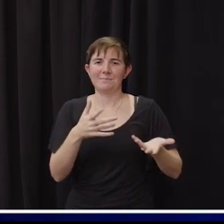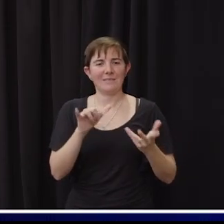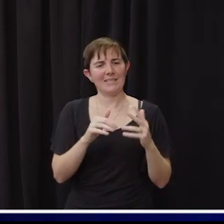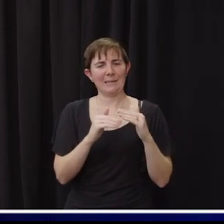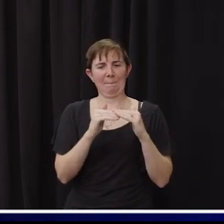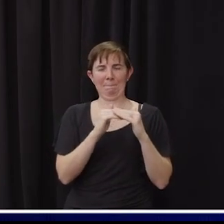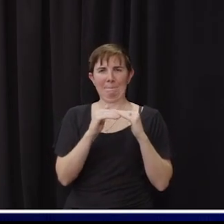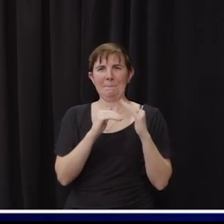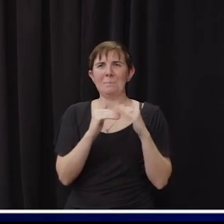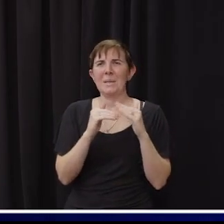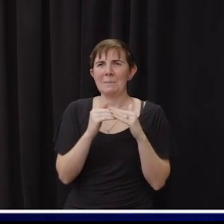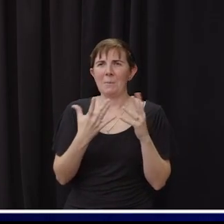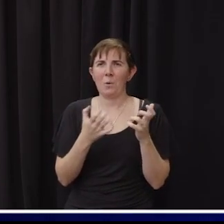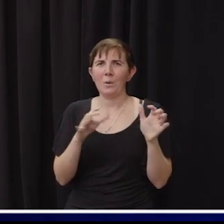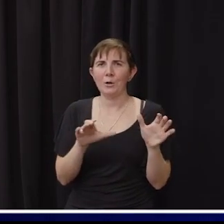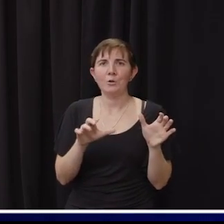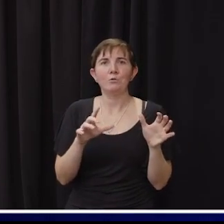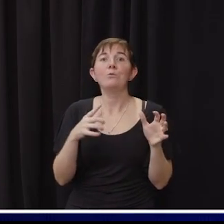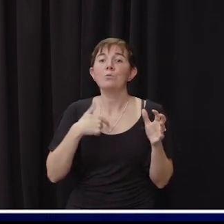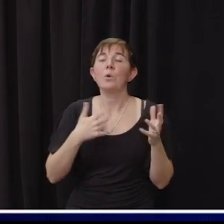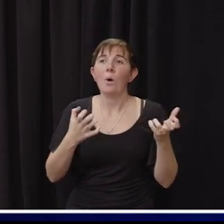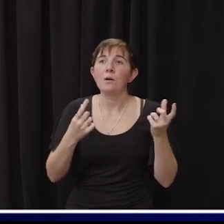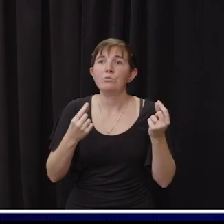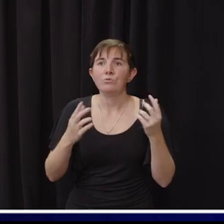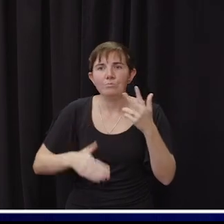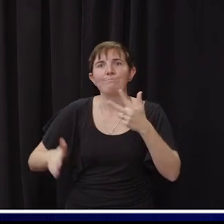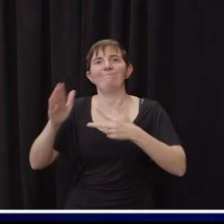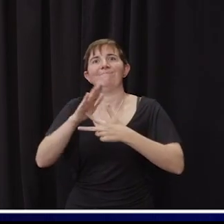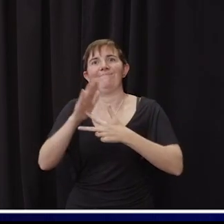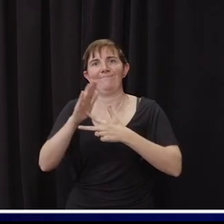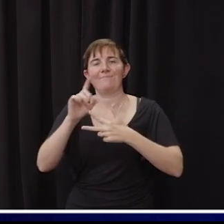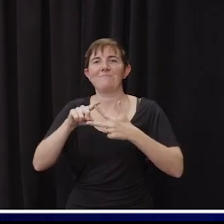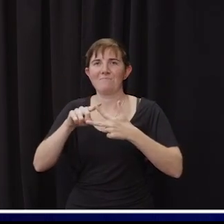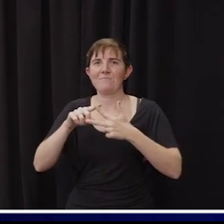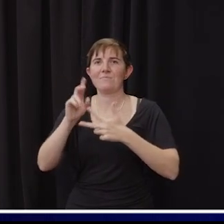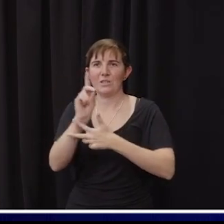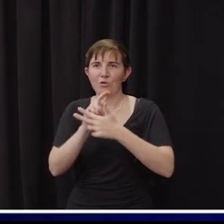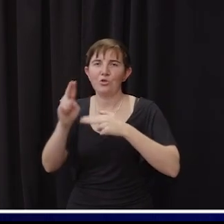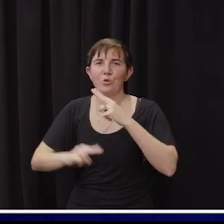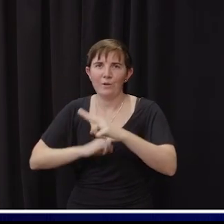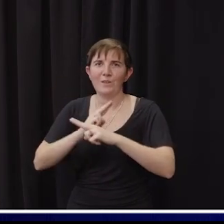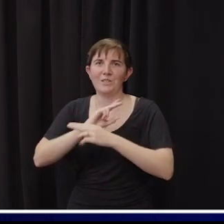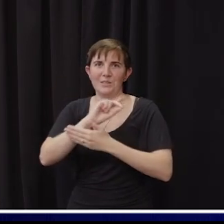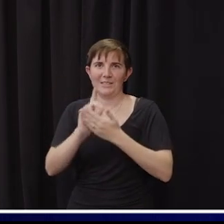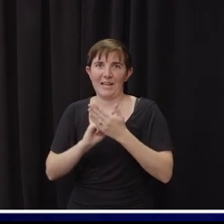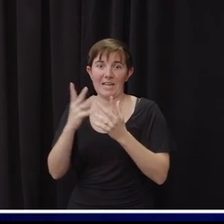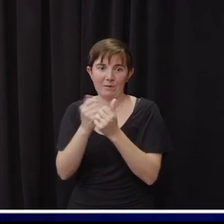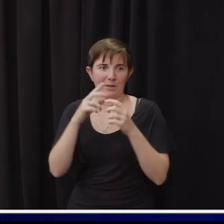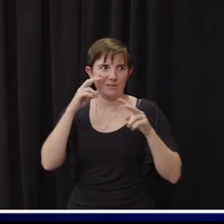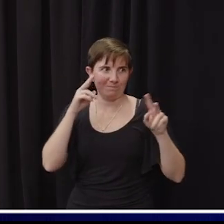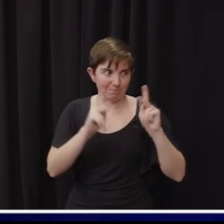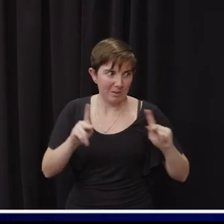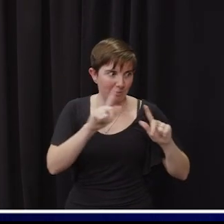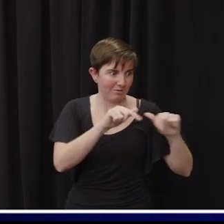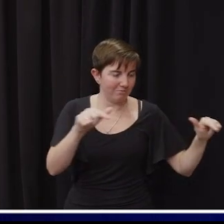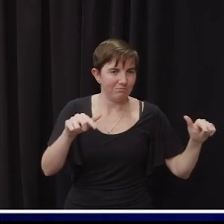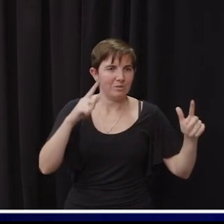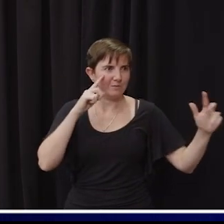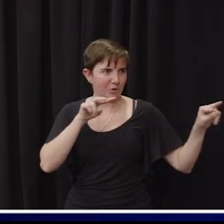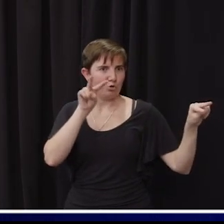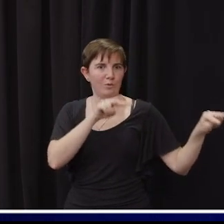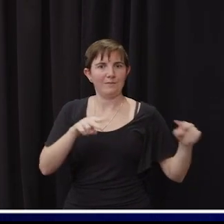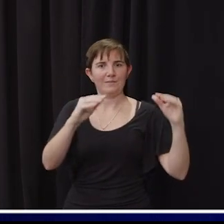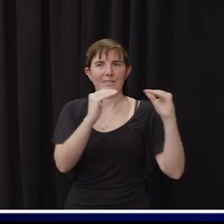want to do. So what we want to get to is universal design, where we kind of treat everybody the same. So there is no